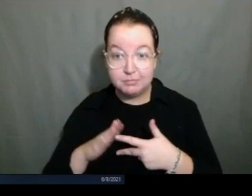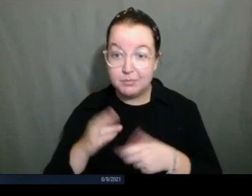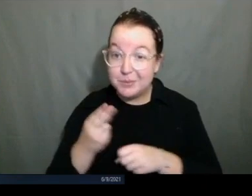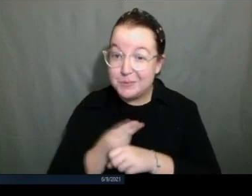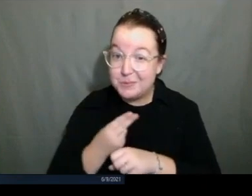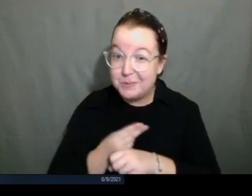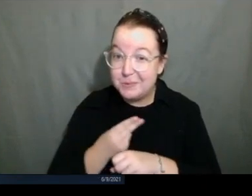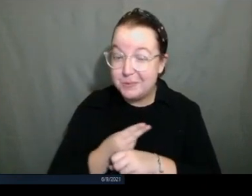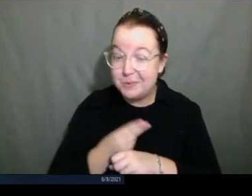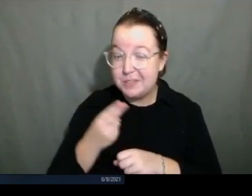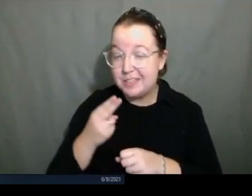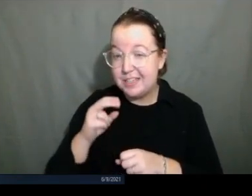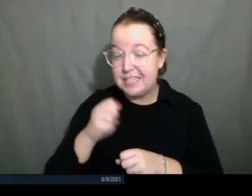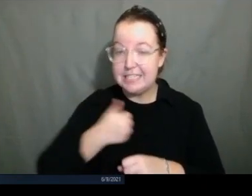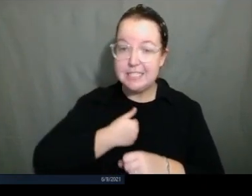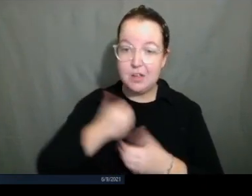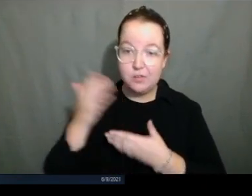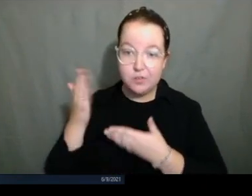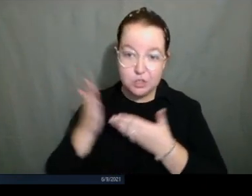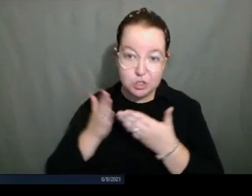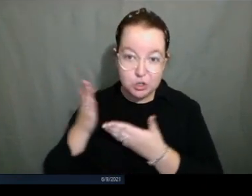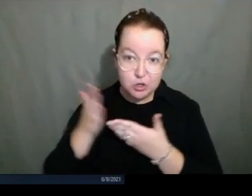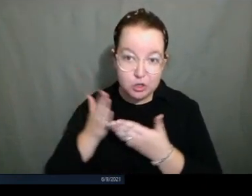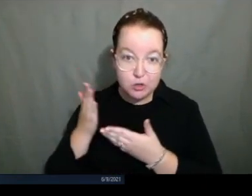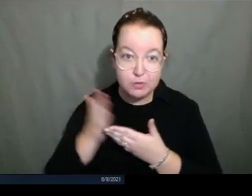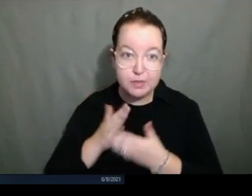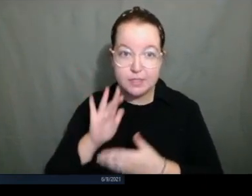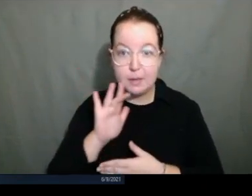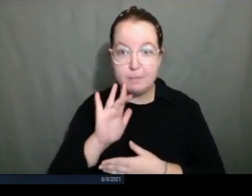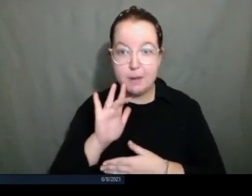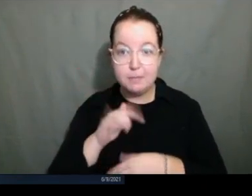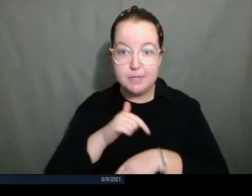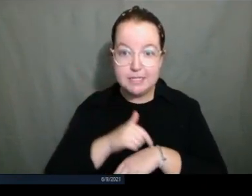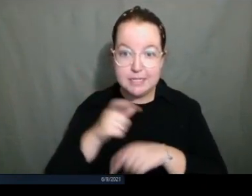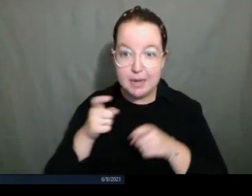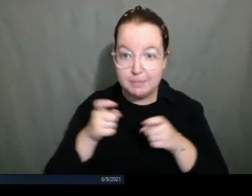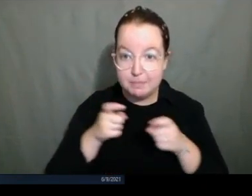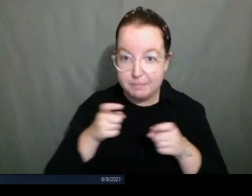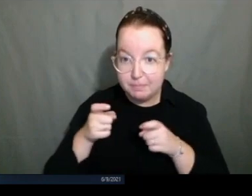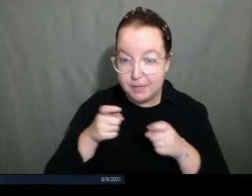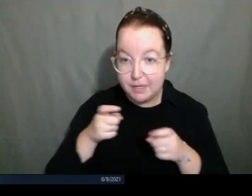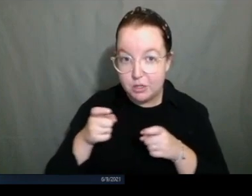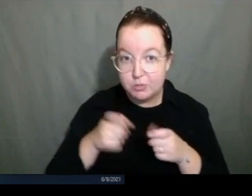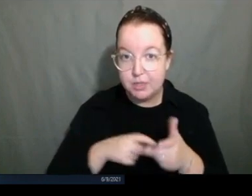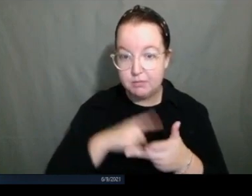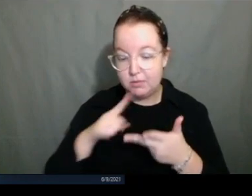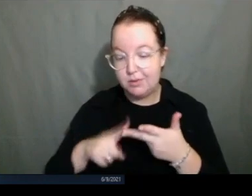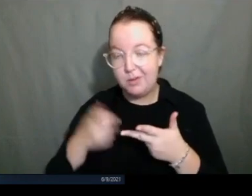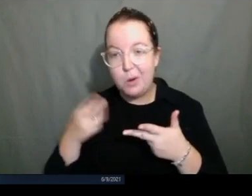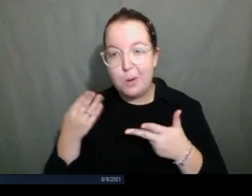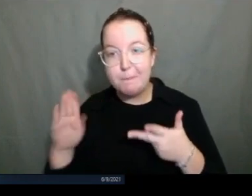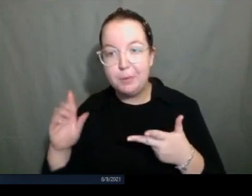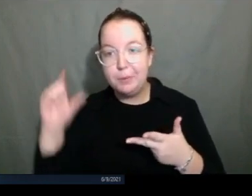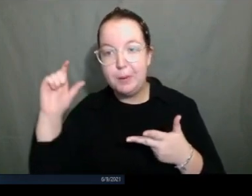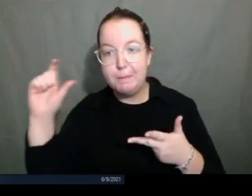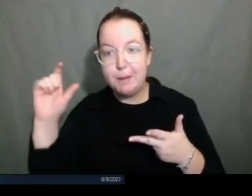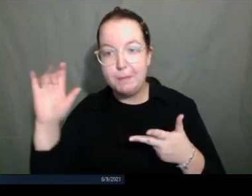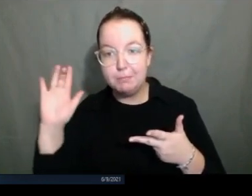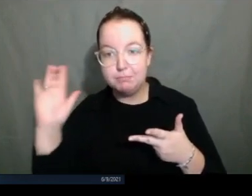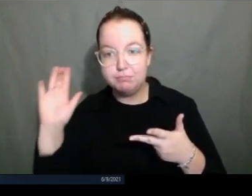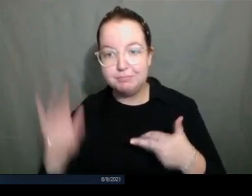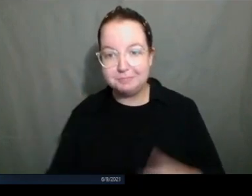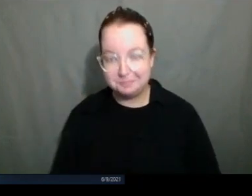logging into employee self-service and selecting either the web time clock button or the quick punch button right up